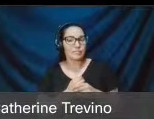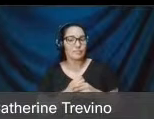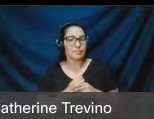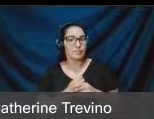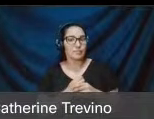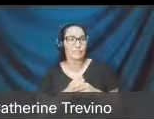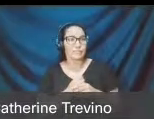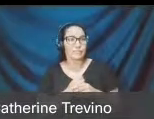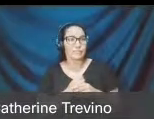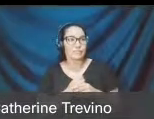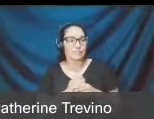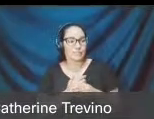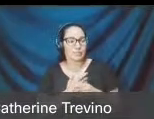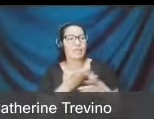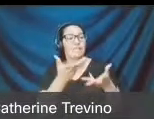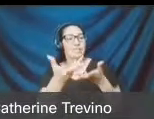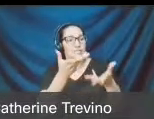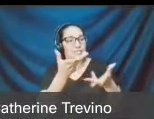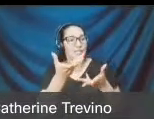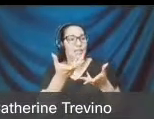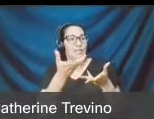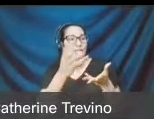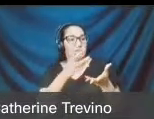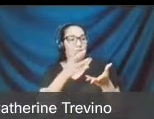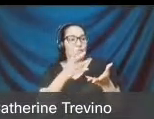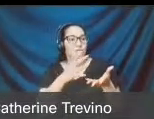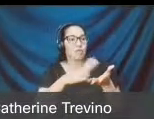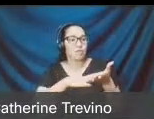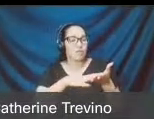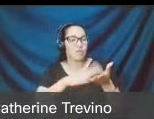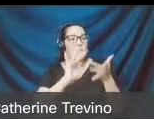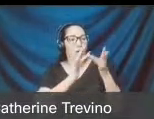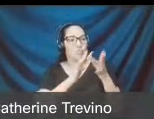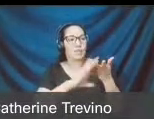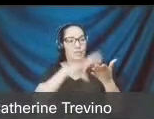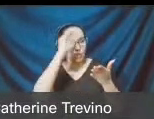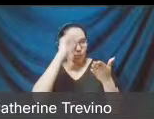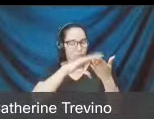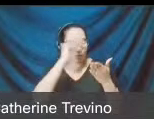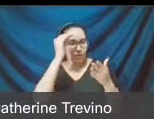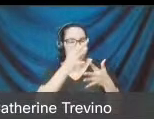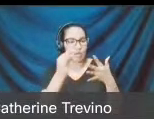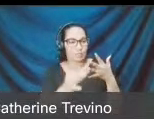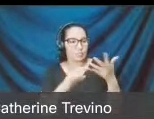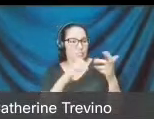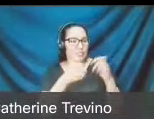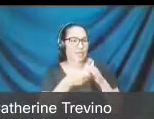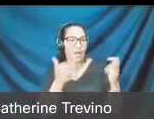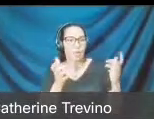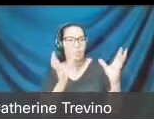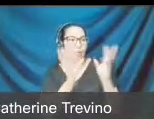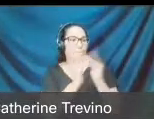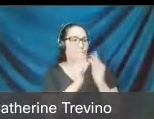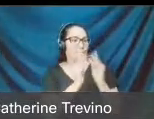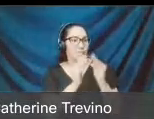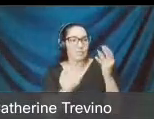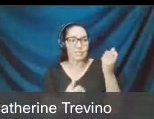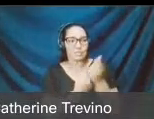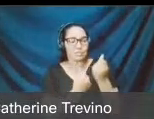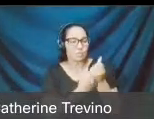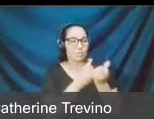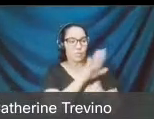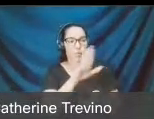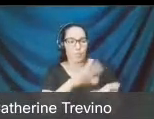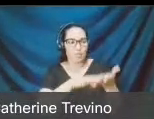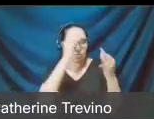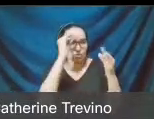what the facilitated online learning options and how they're going to meet and support their students